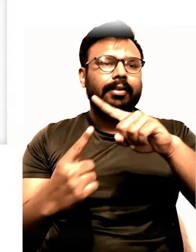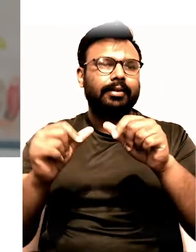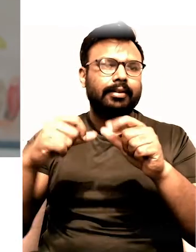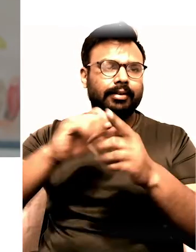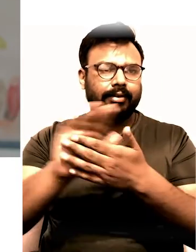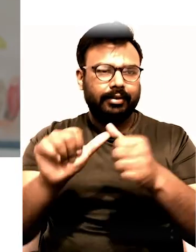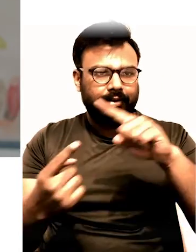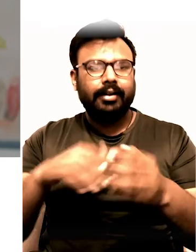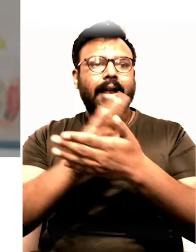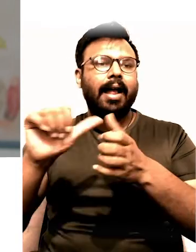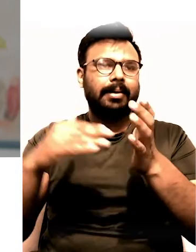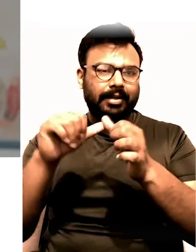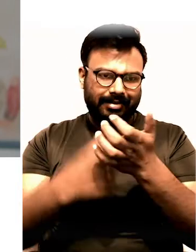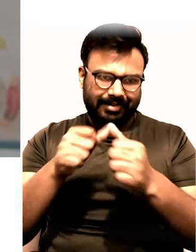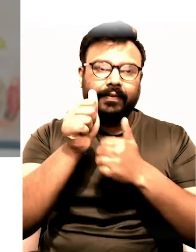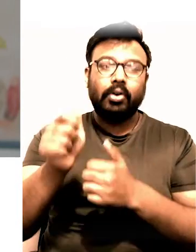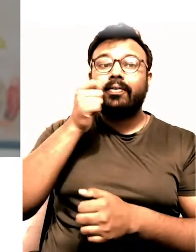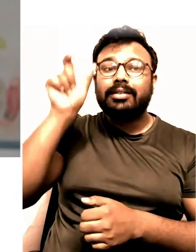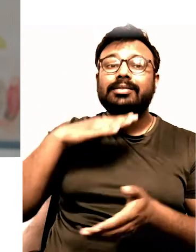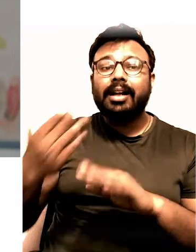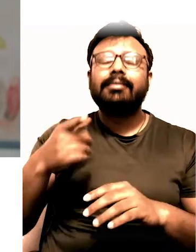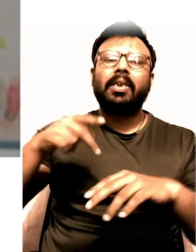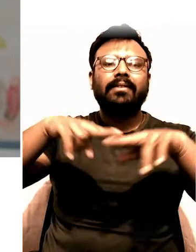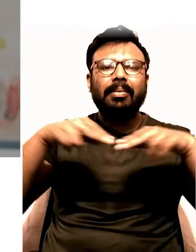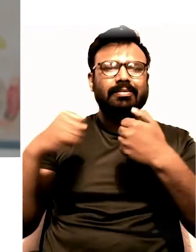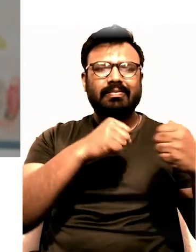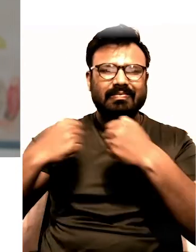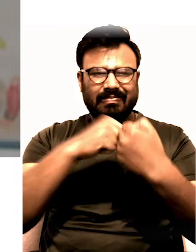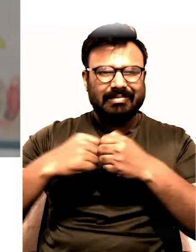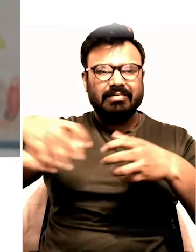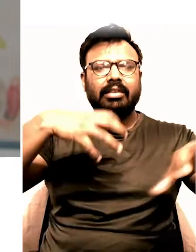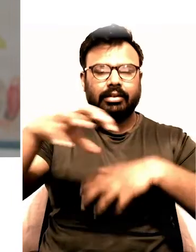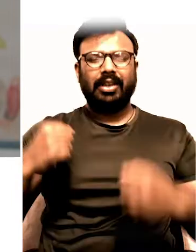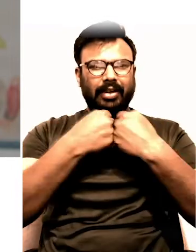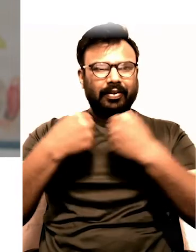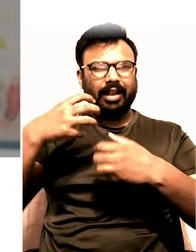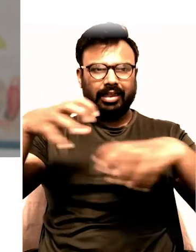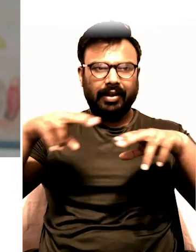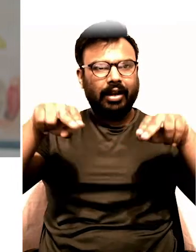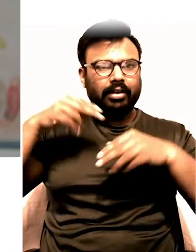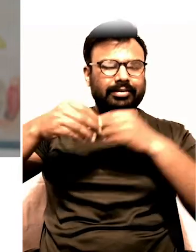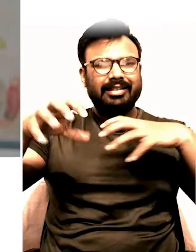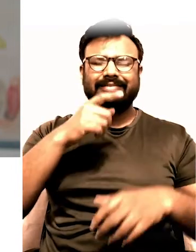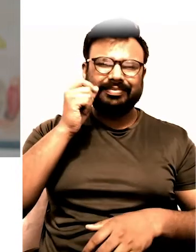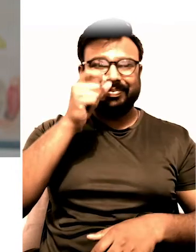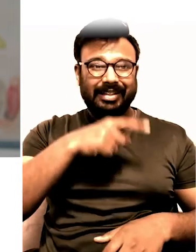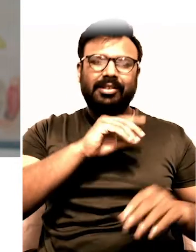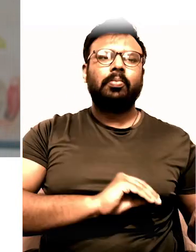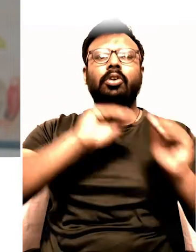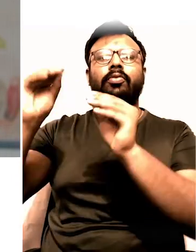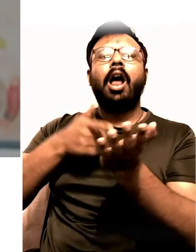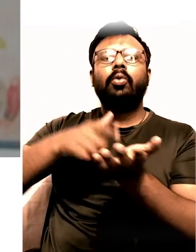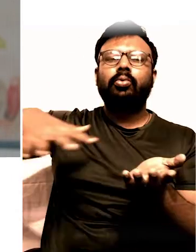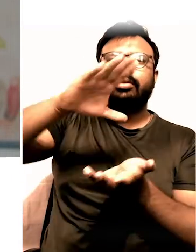story. Although they both belong to the same caste, Ranjha's socio-economic standing becomes a cause for concern to